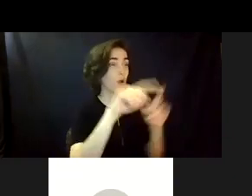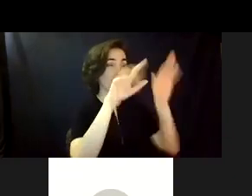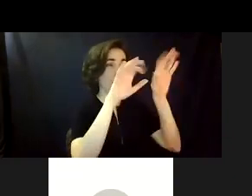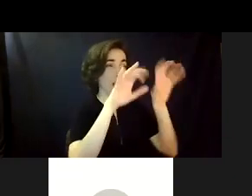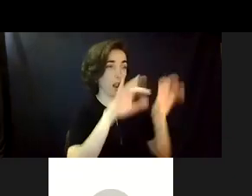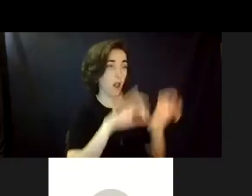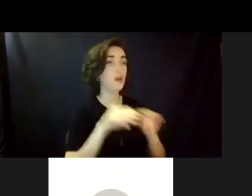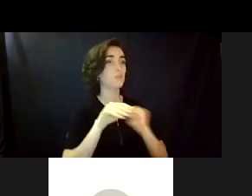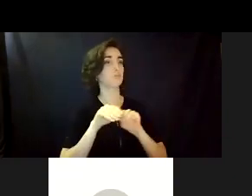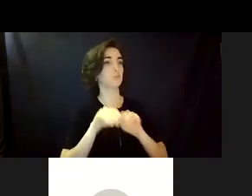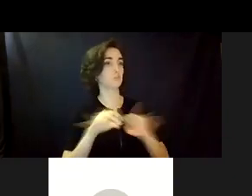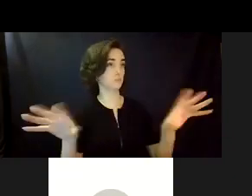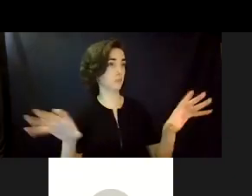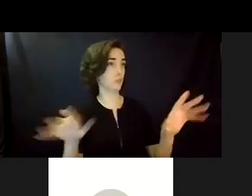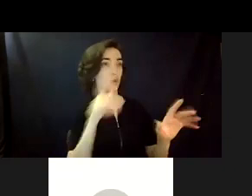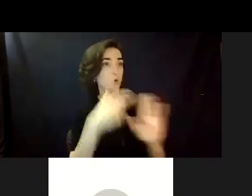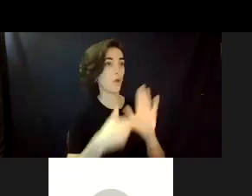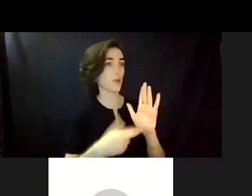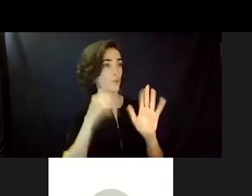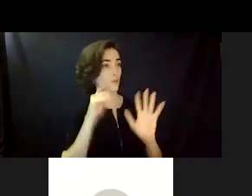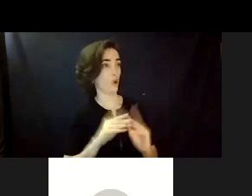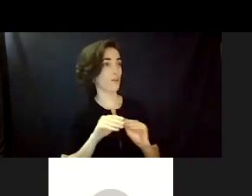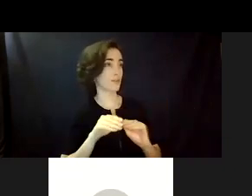send out to our people who registered for the conference.